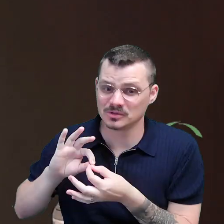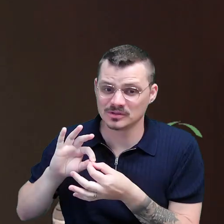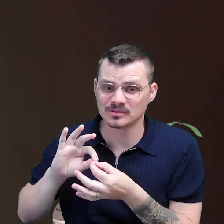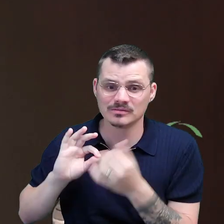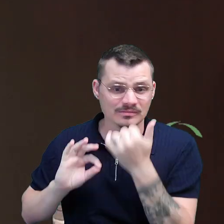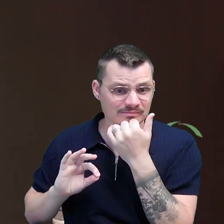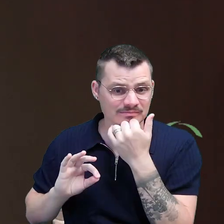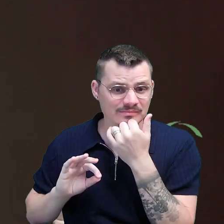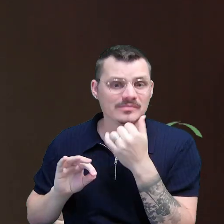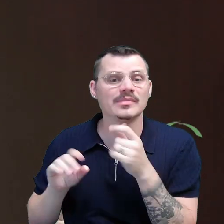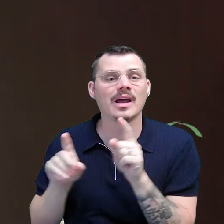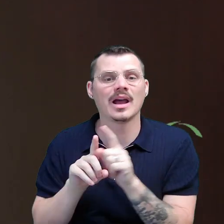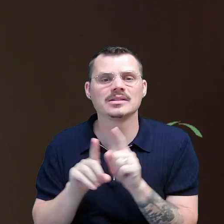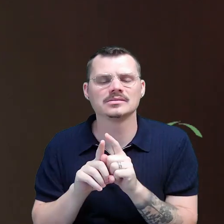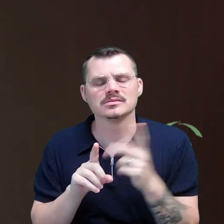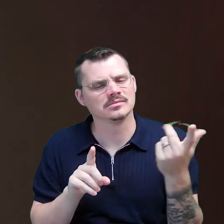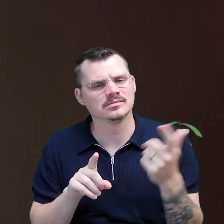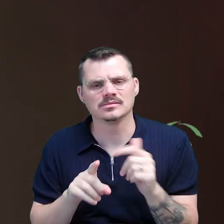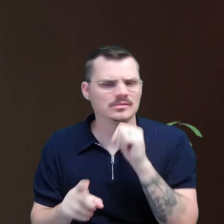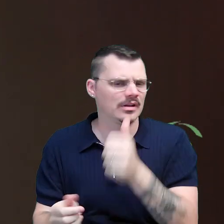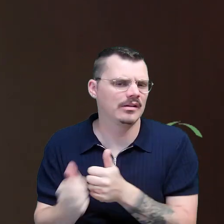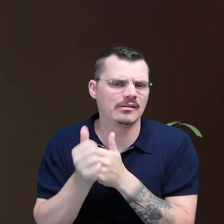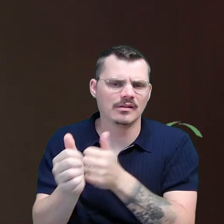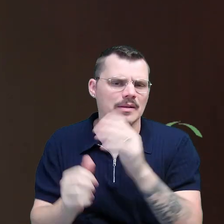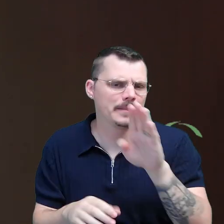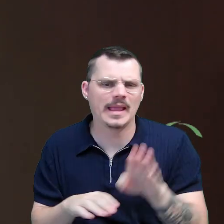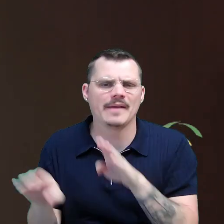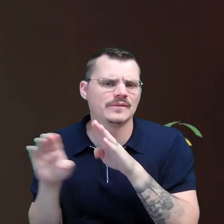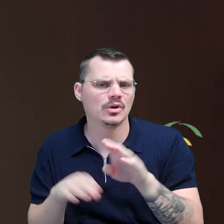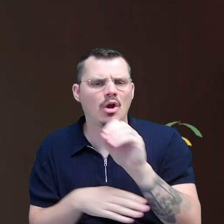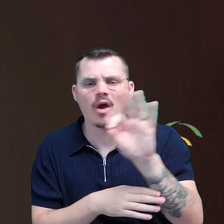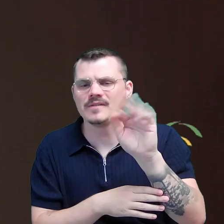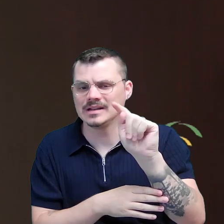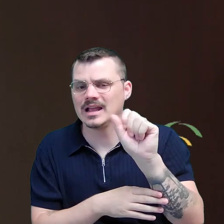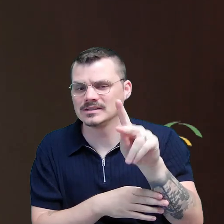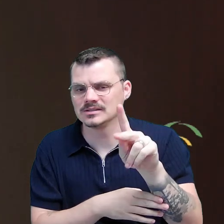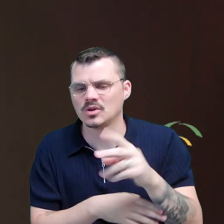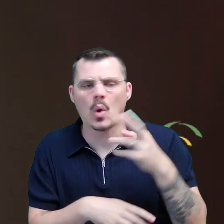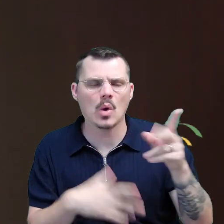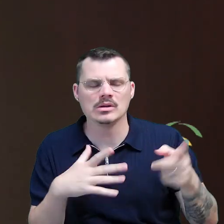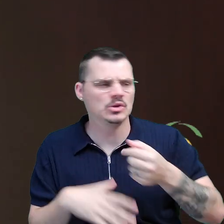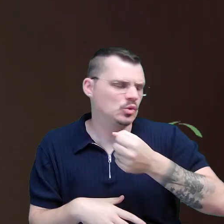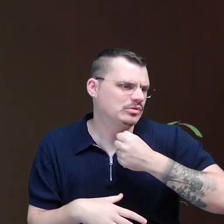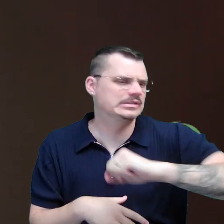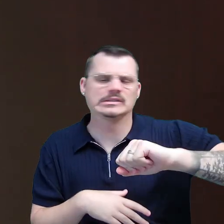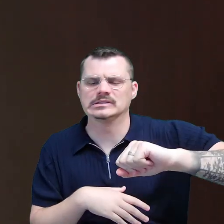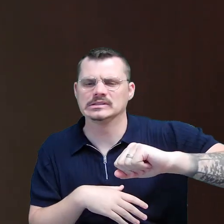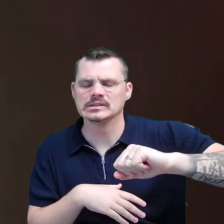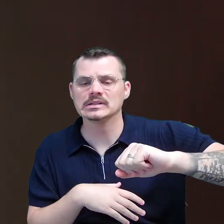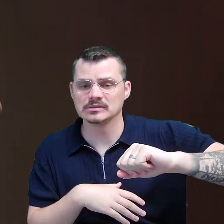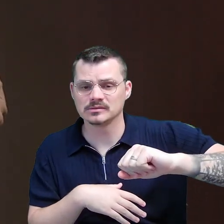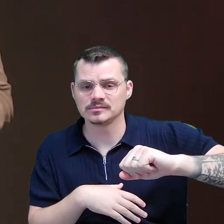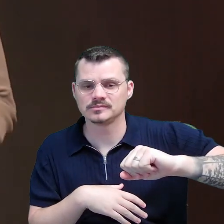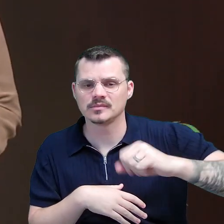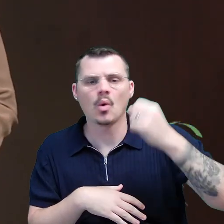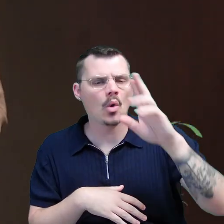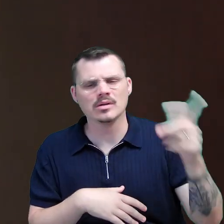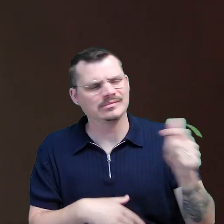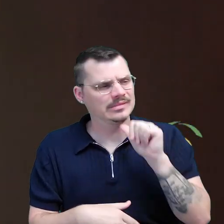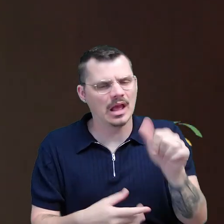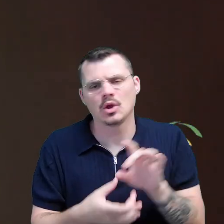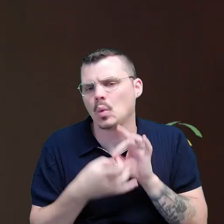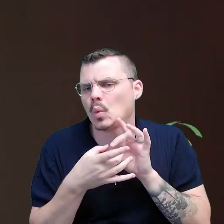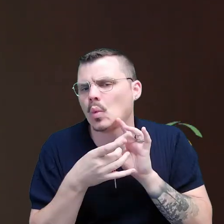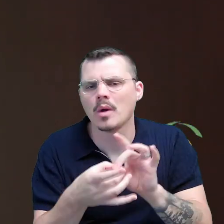as off-task behavior or resistant behavior or